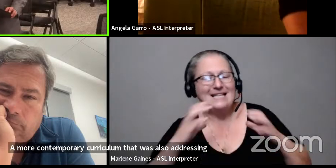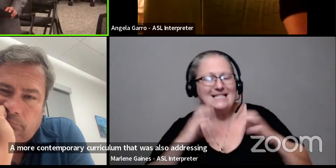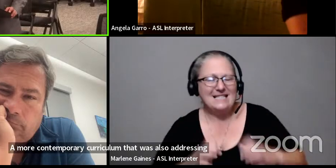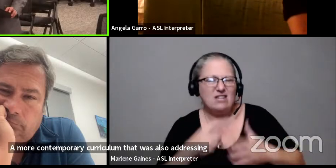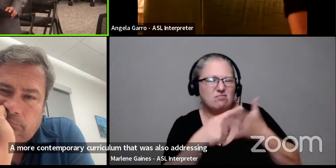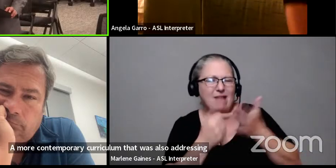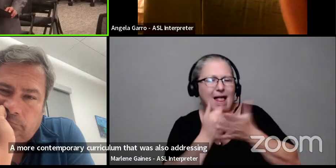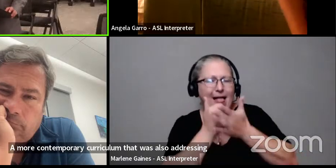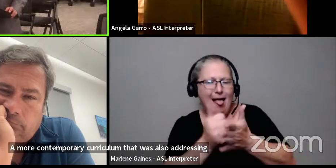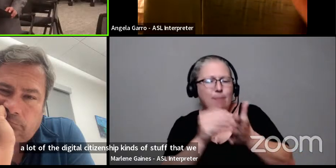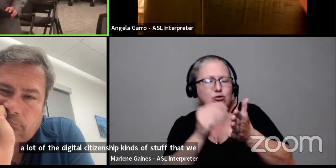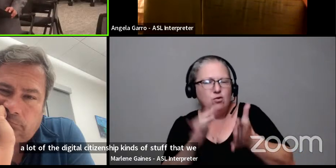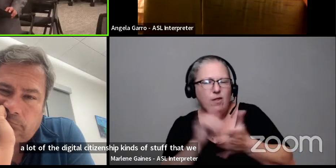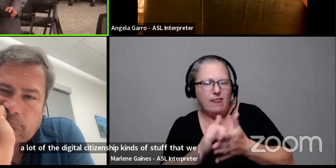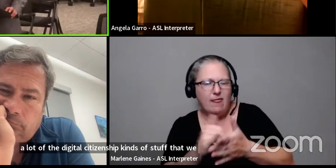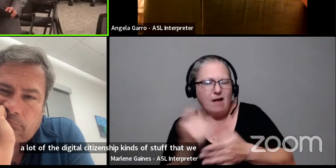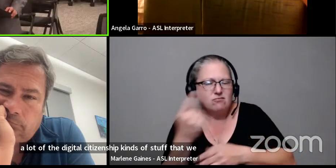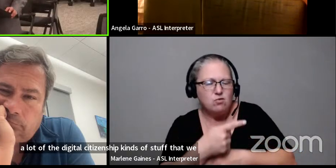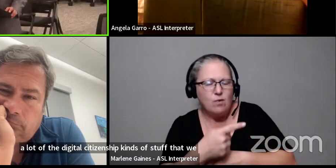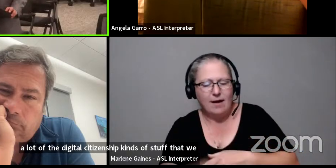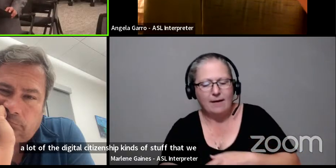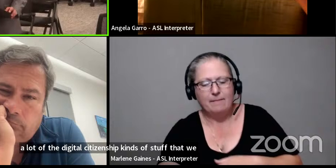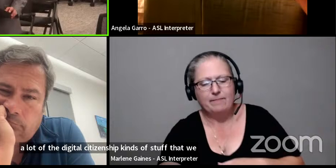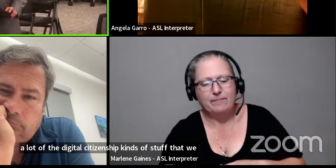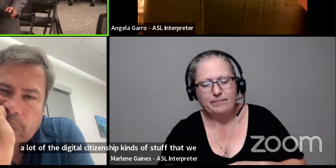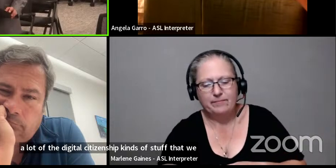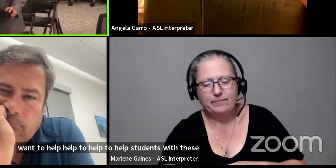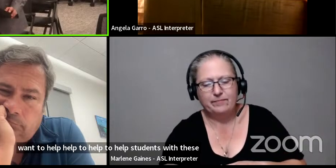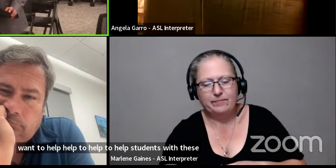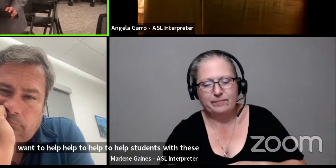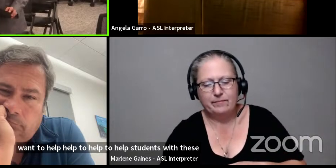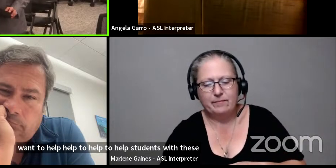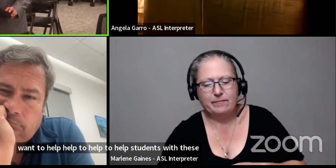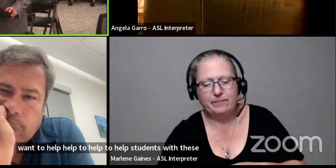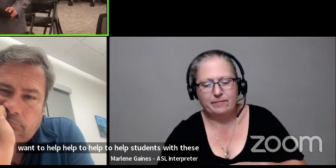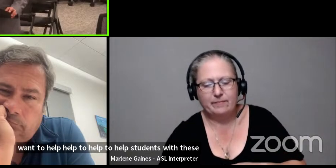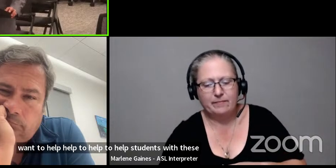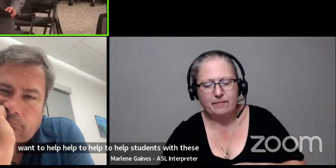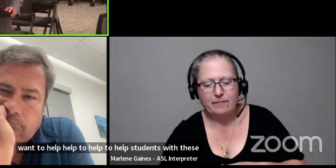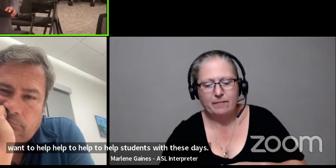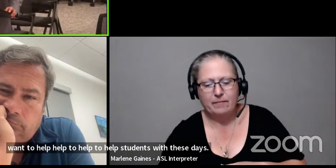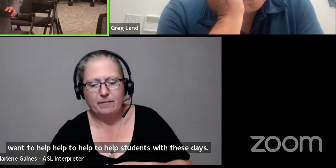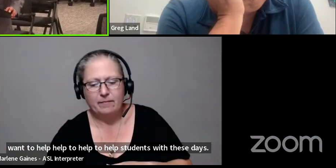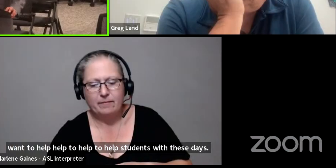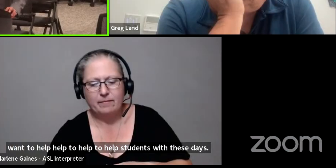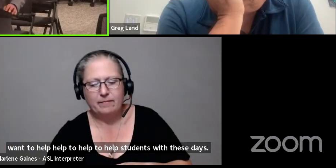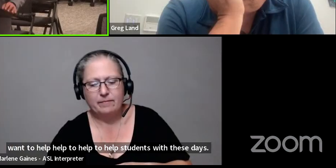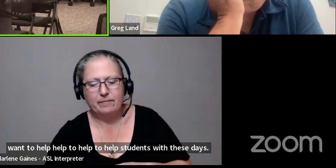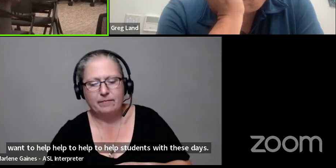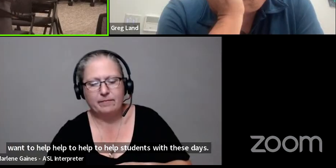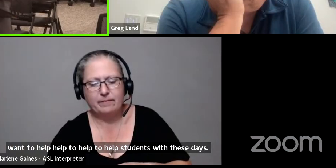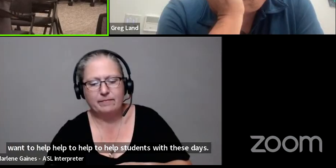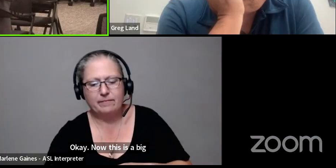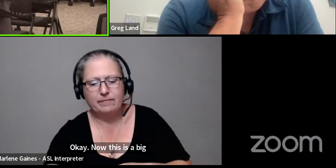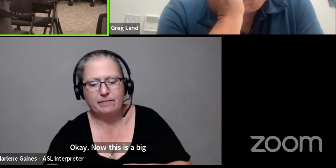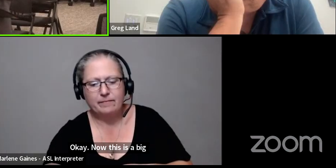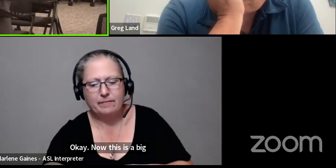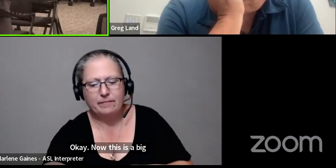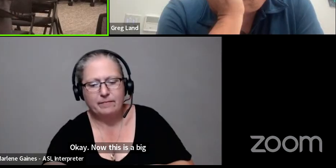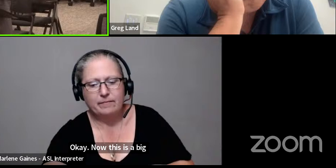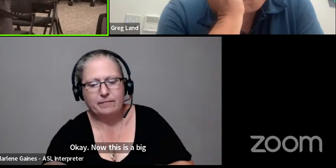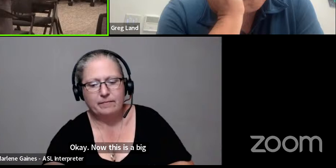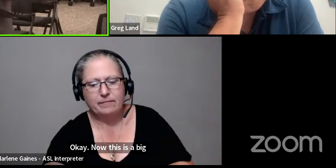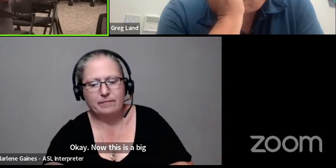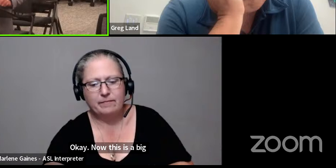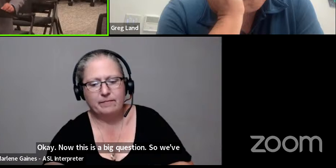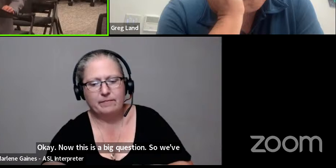help students with these days. Okay. Now this is a big question. So we've